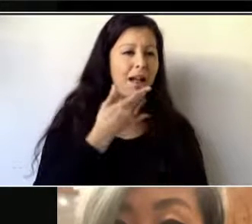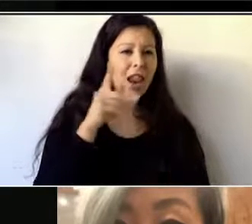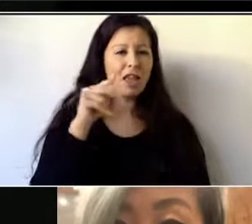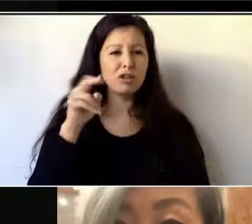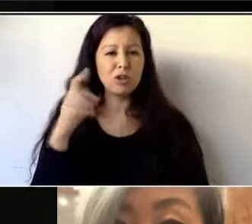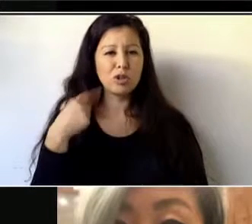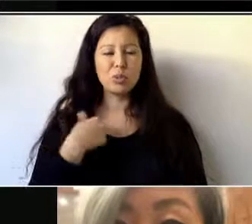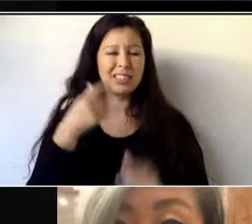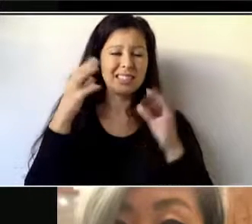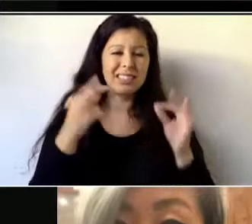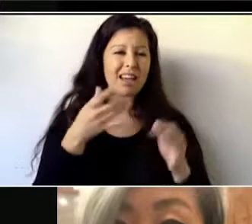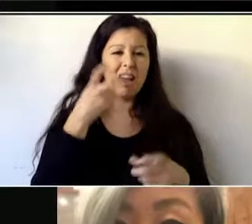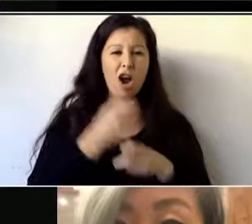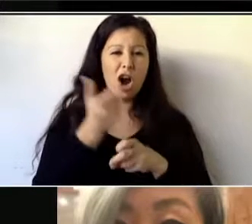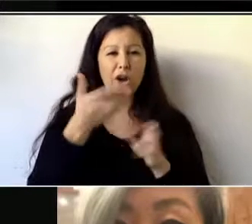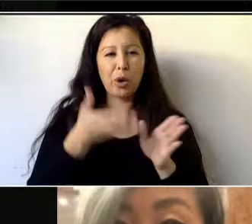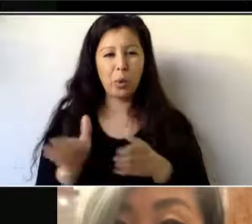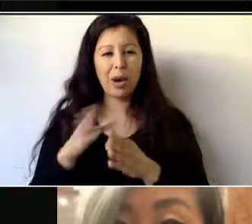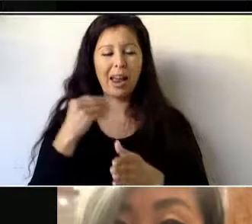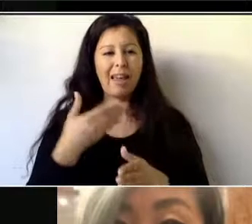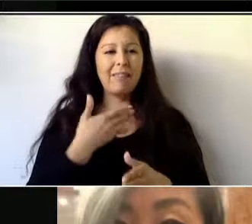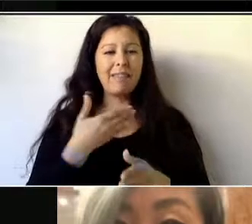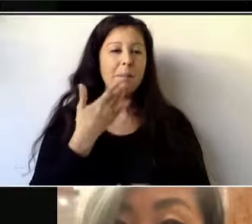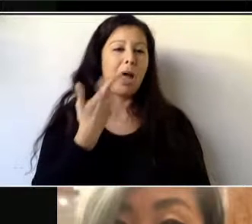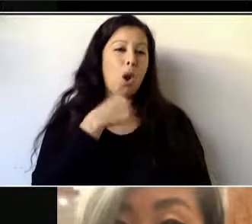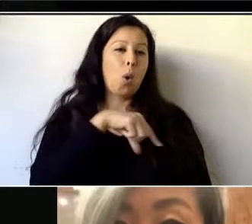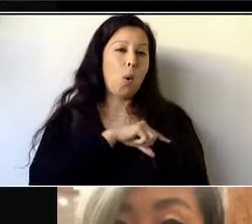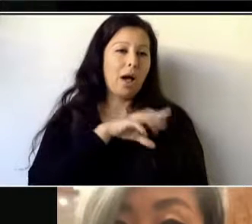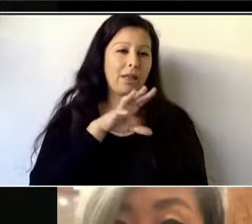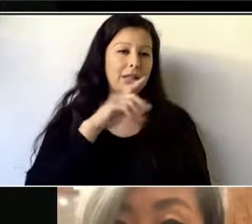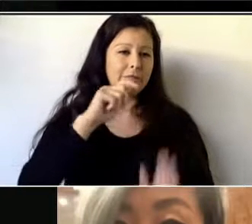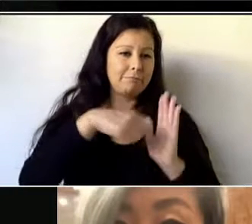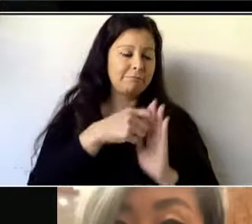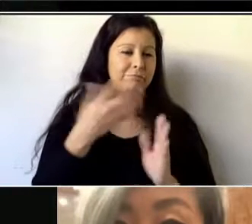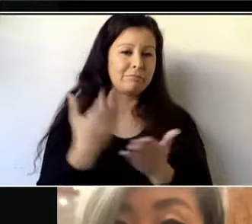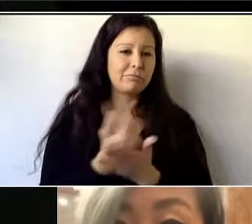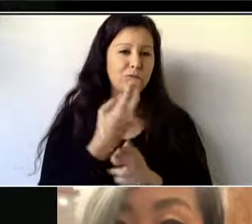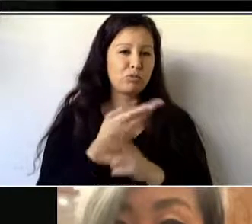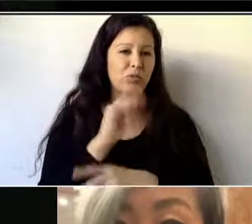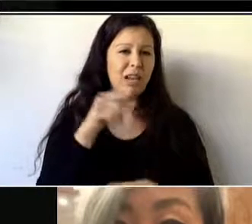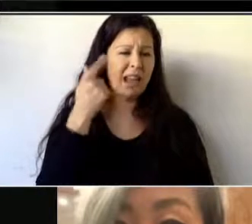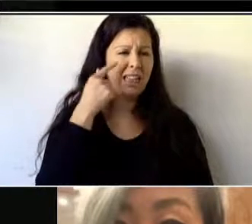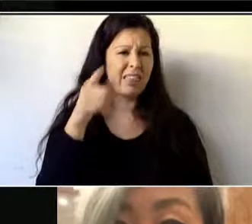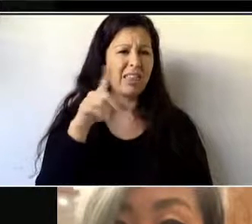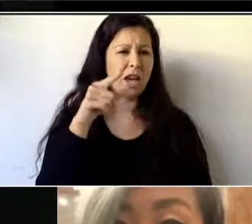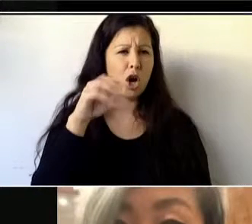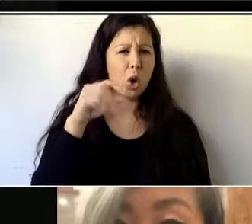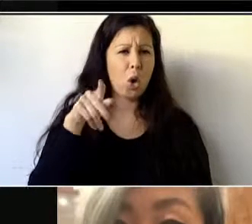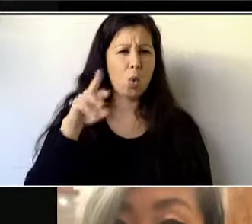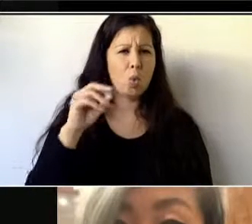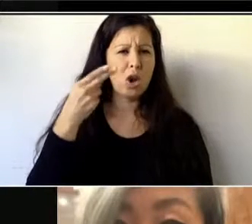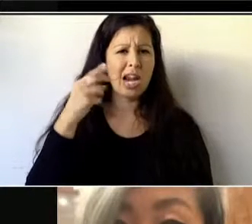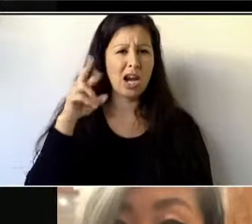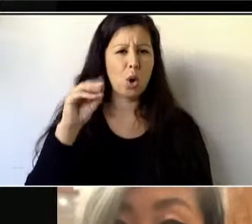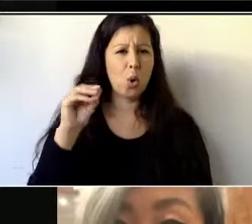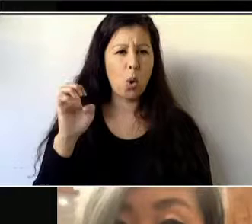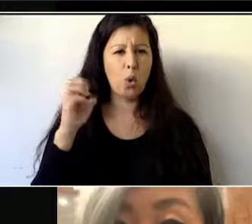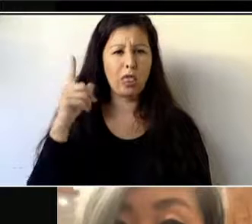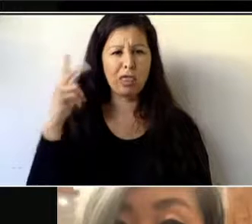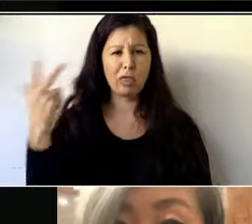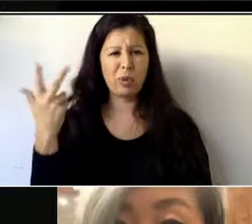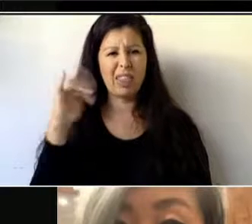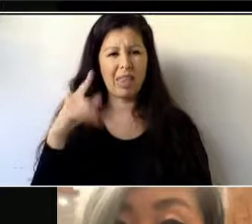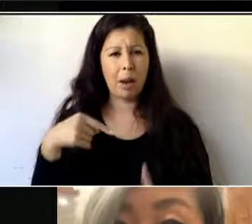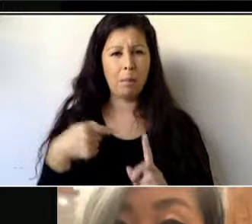the harder route and have better footage using these, like, this is I think the GoPro Hero 3 at that